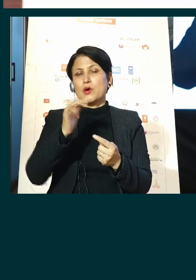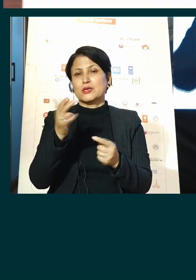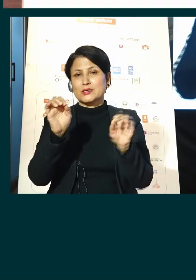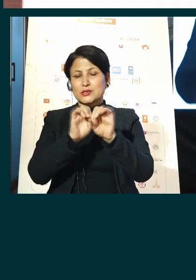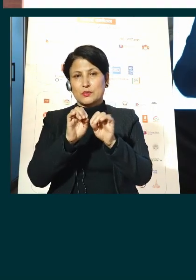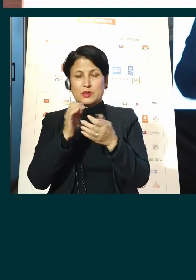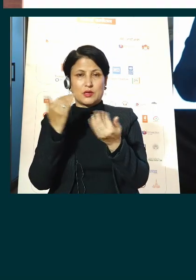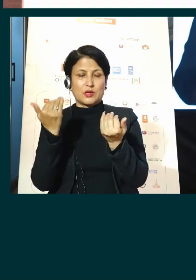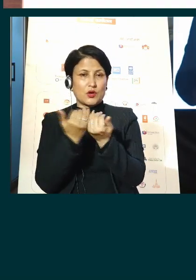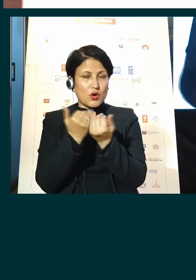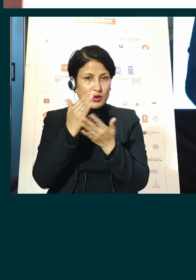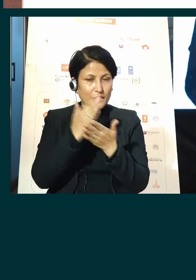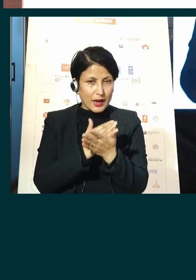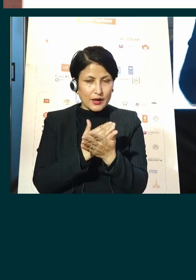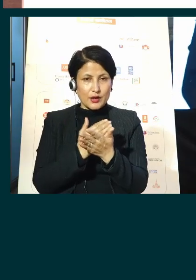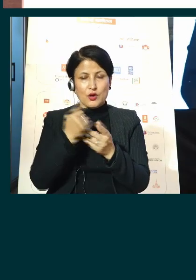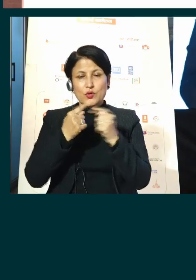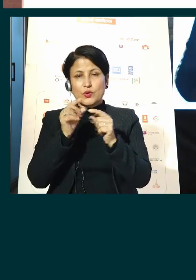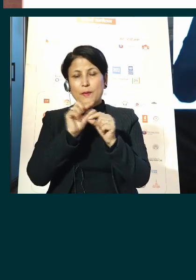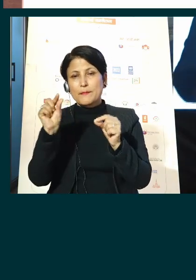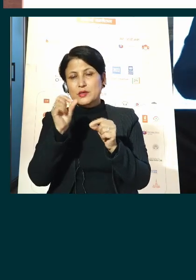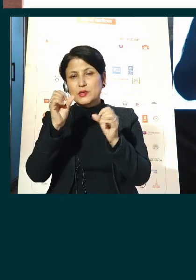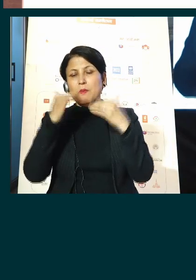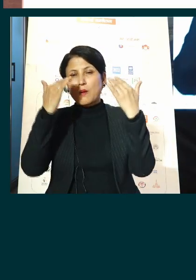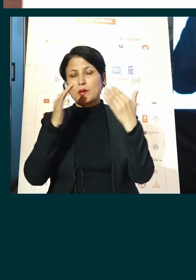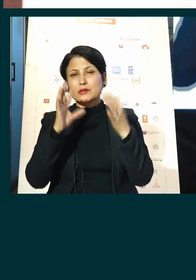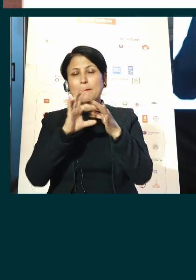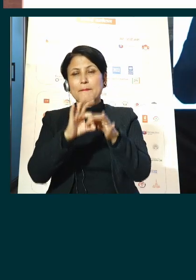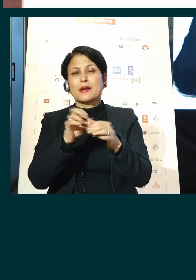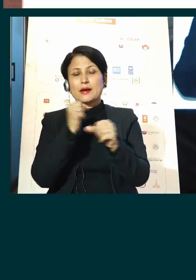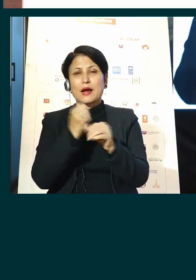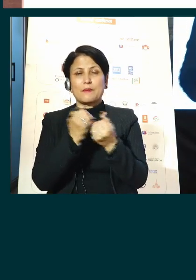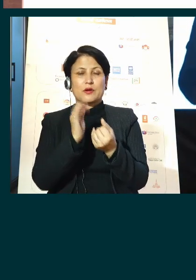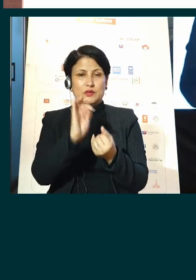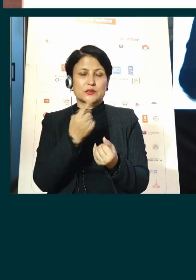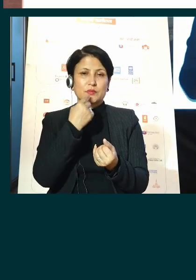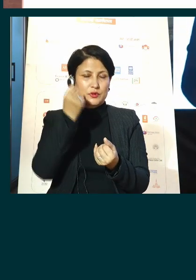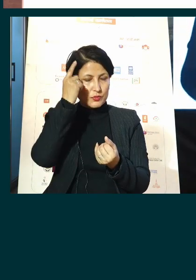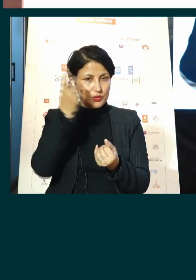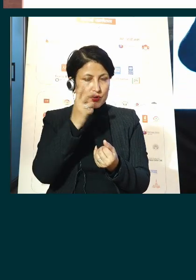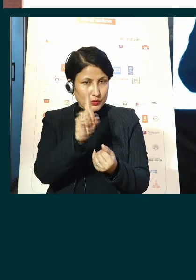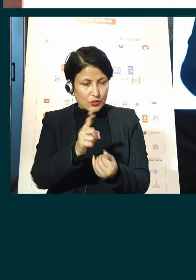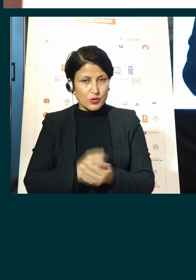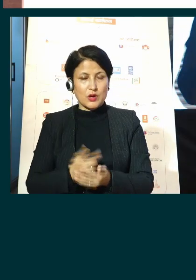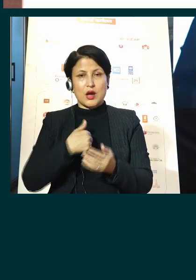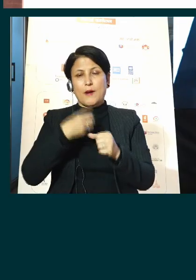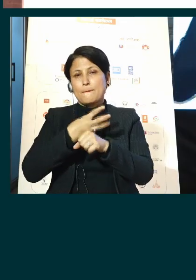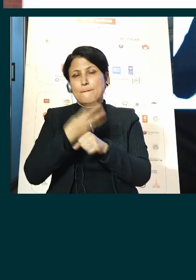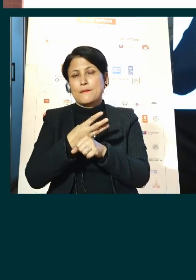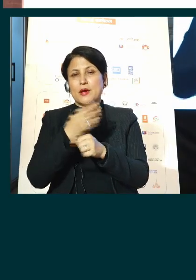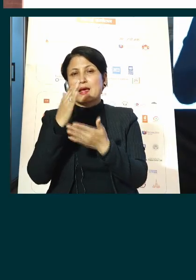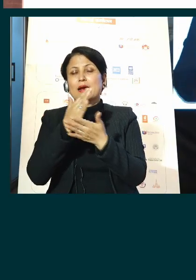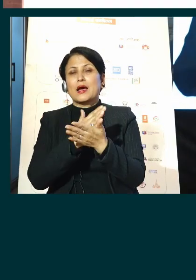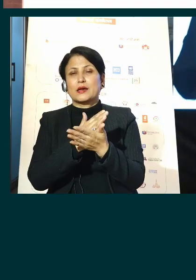can kind of continue to make strides together. And so our objective was to distill programmatic